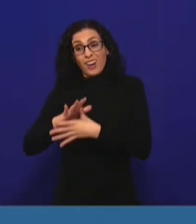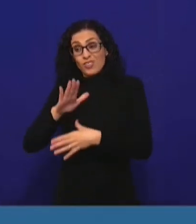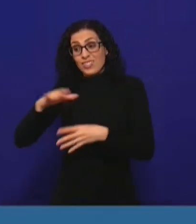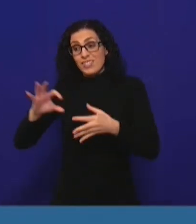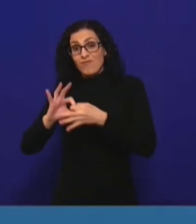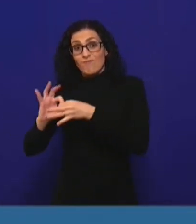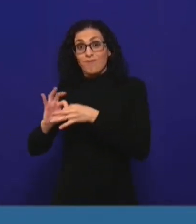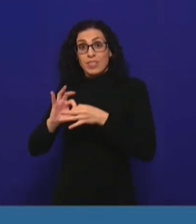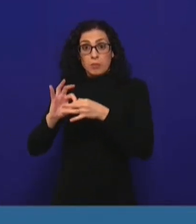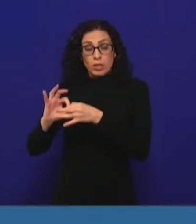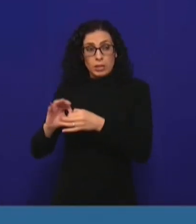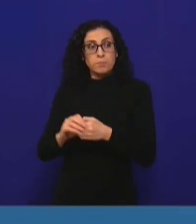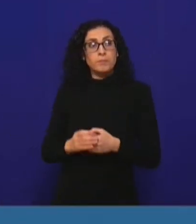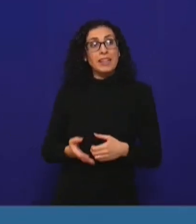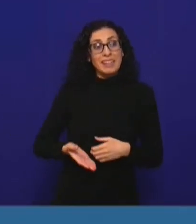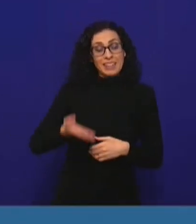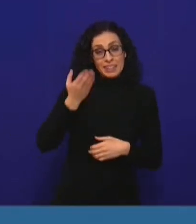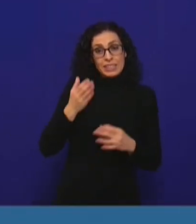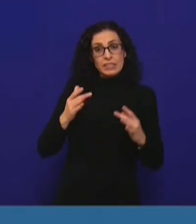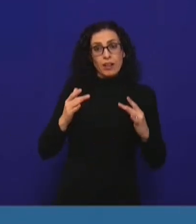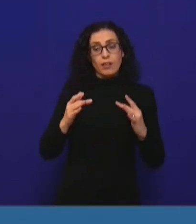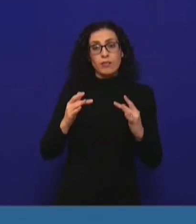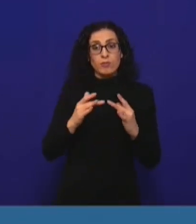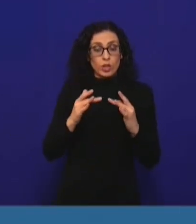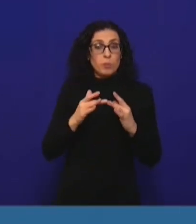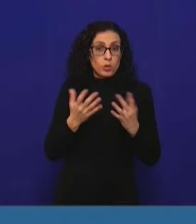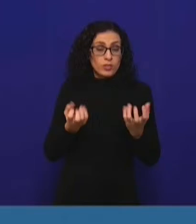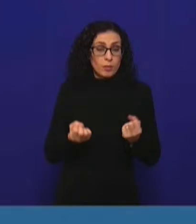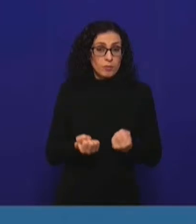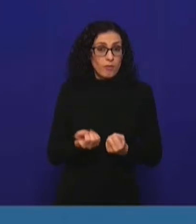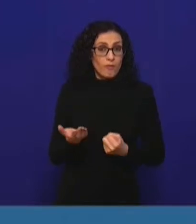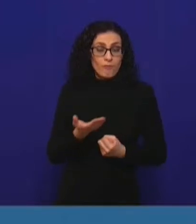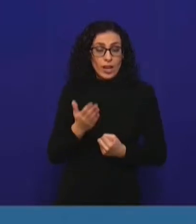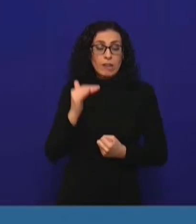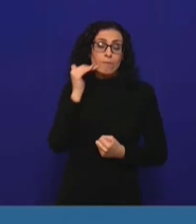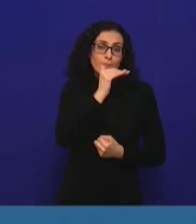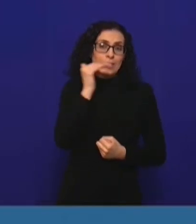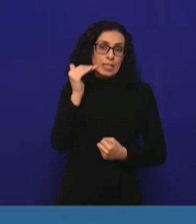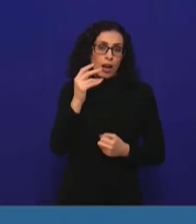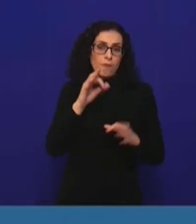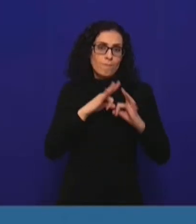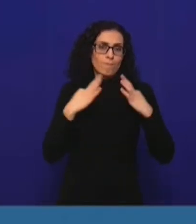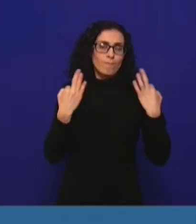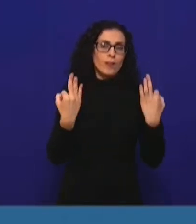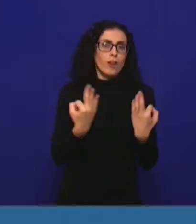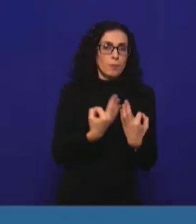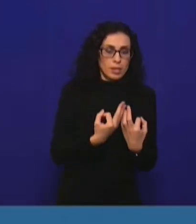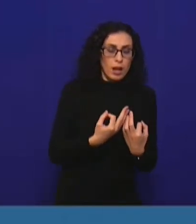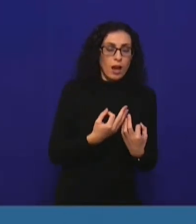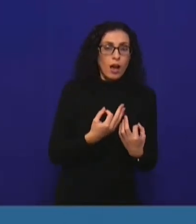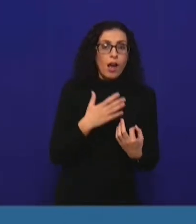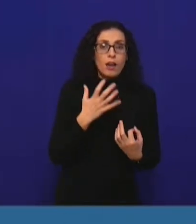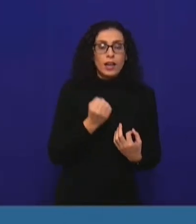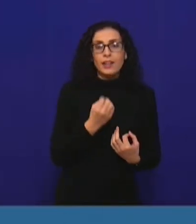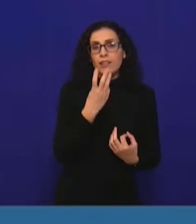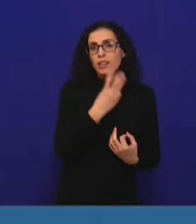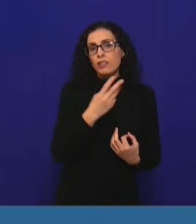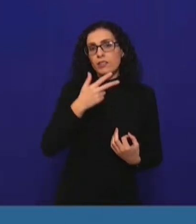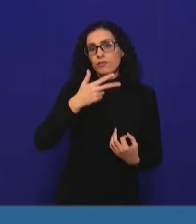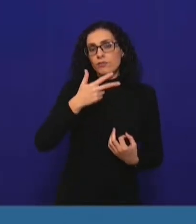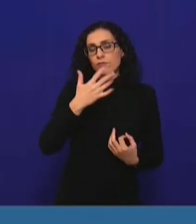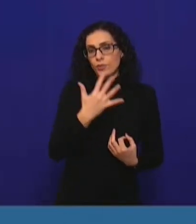xulxin, il-maġġor parti tal-clusters għadhom għaddejjin fin households fejn kellna 358 persons li